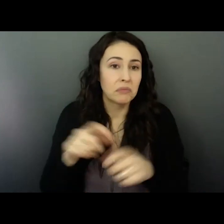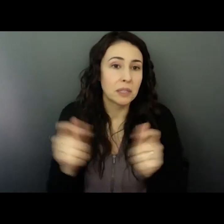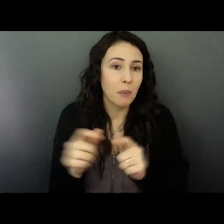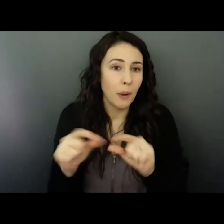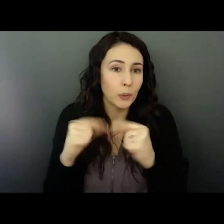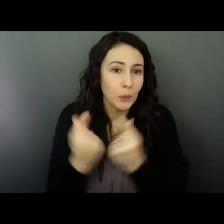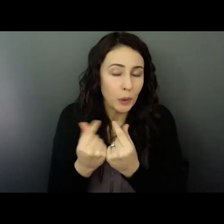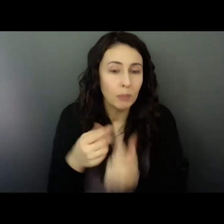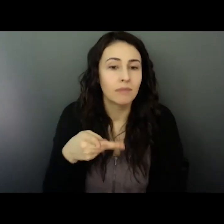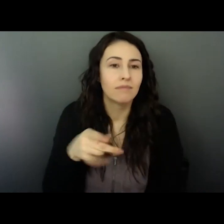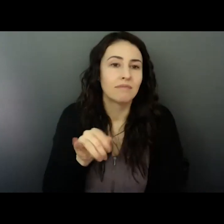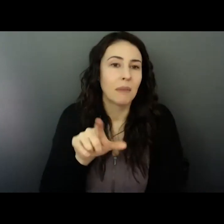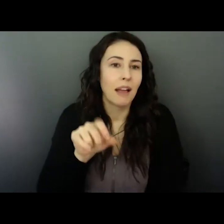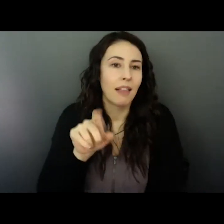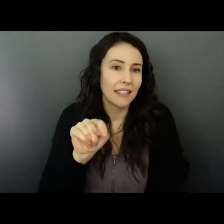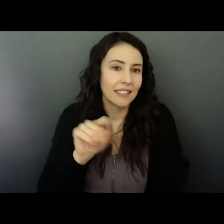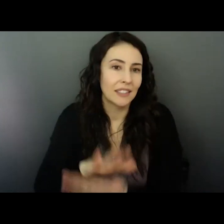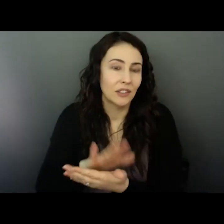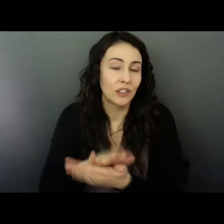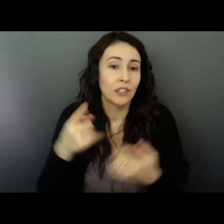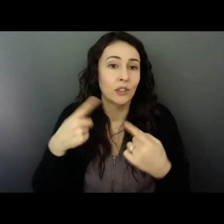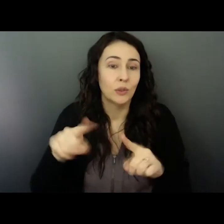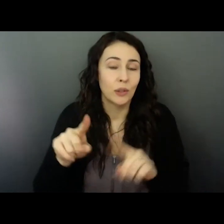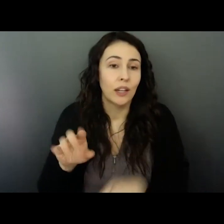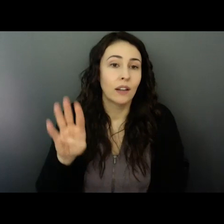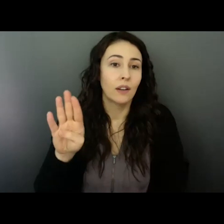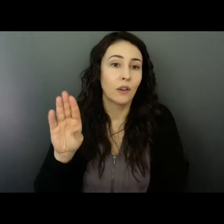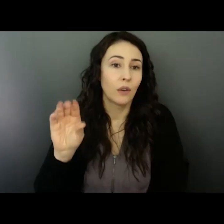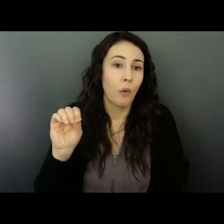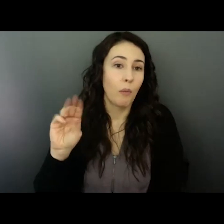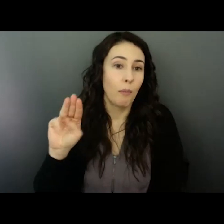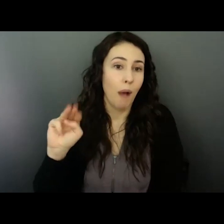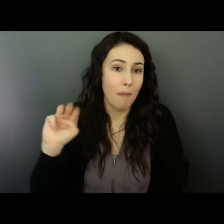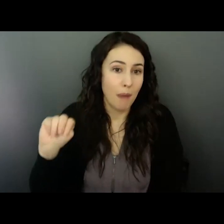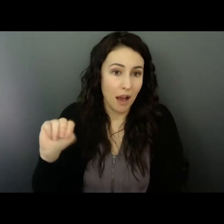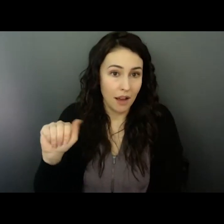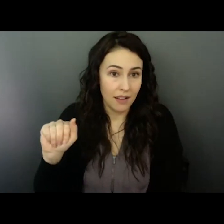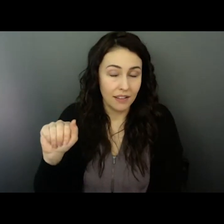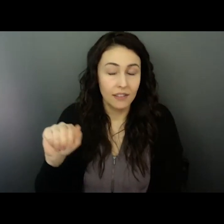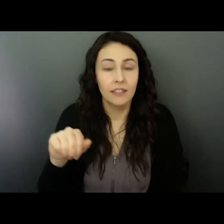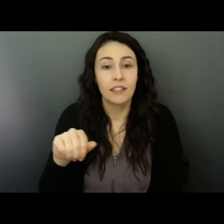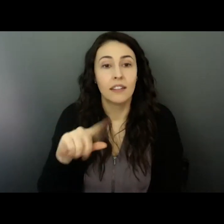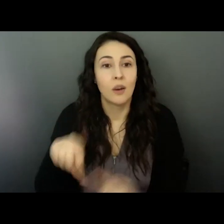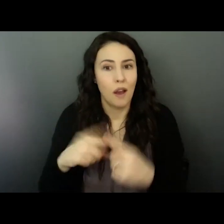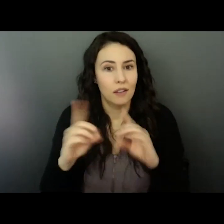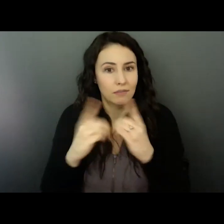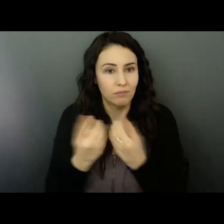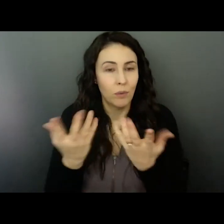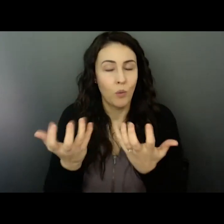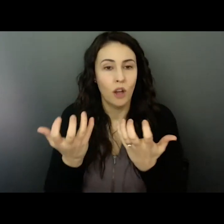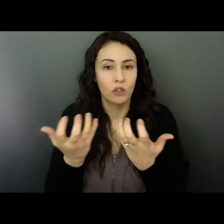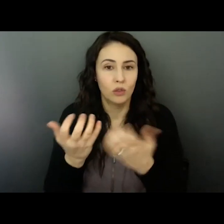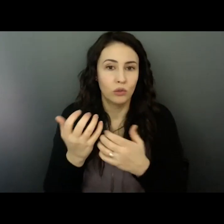institutions during the Obama administration when the department wanted to implement direct assessment